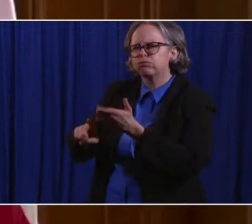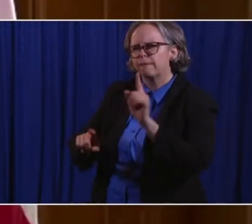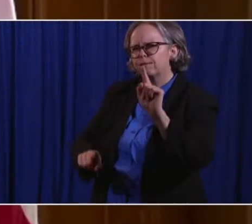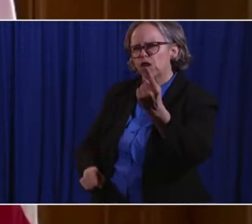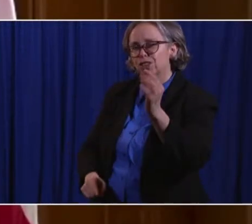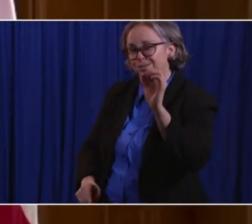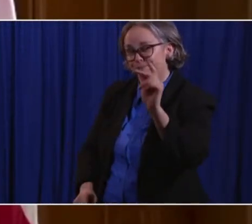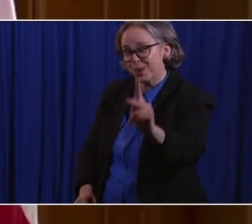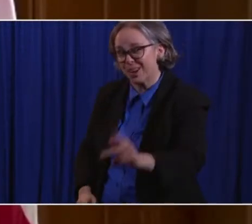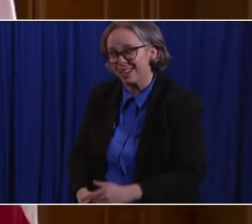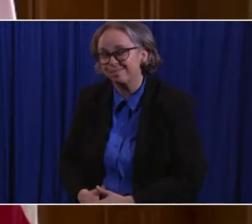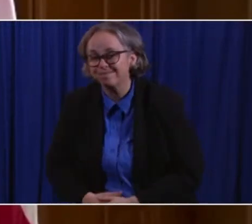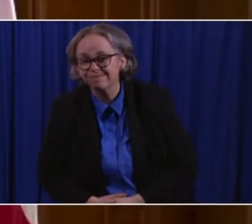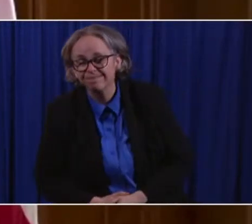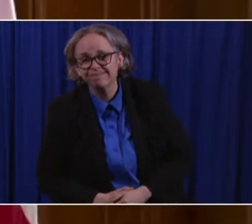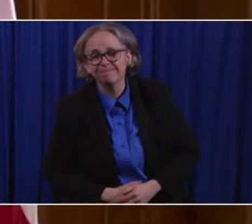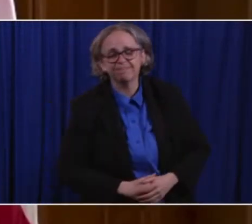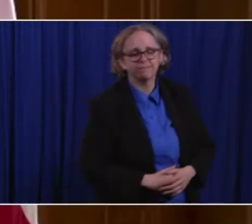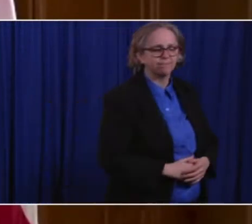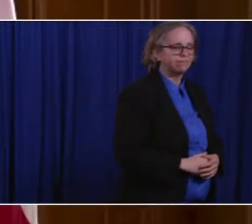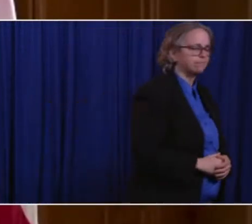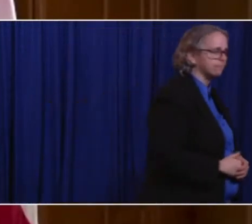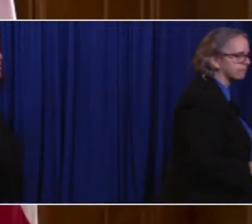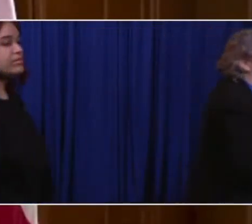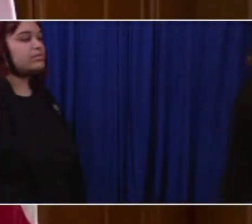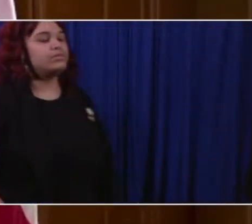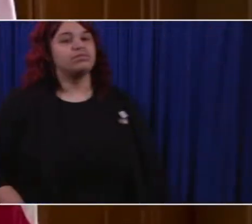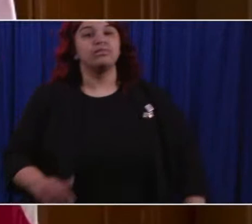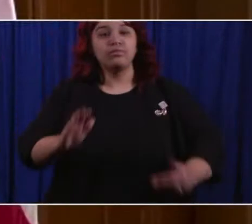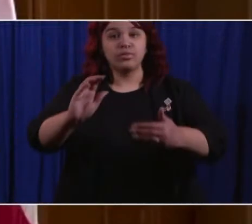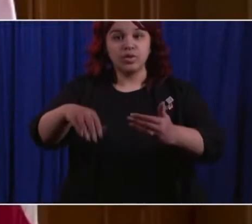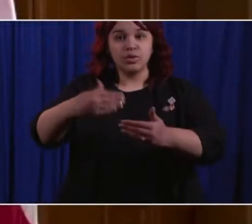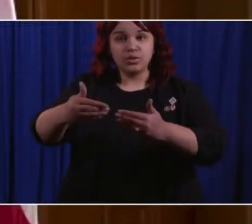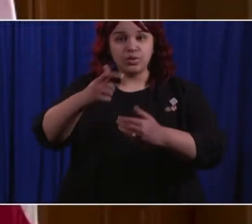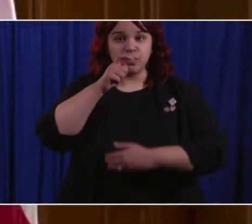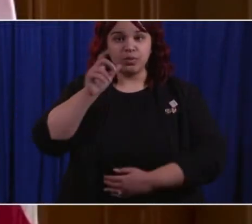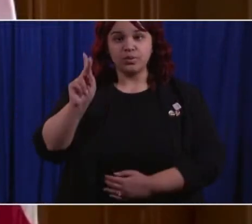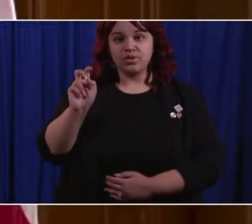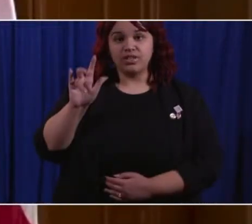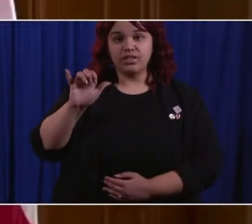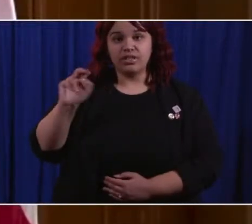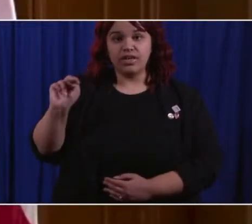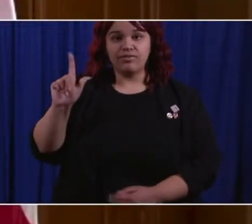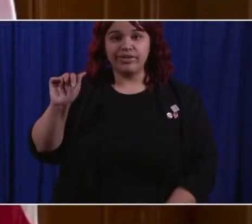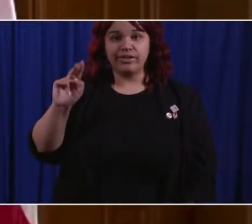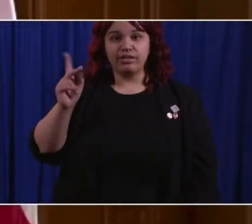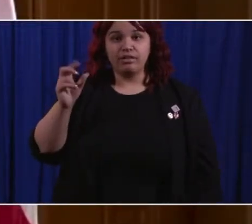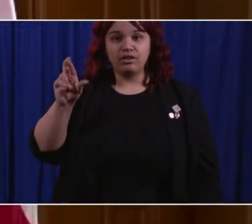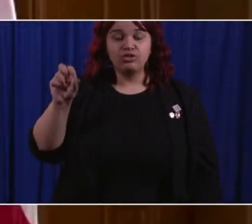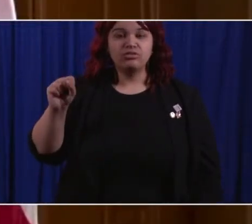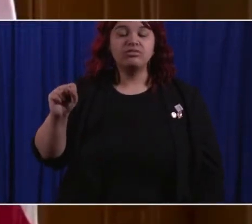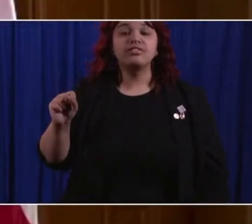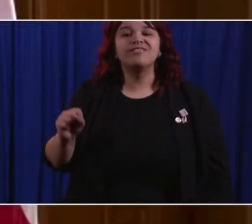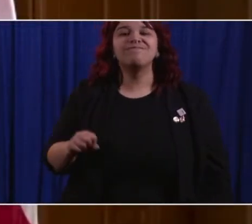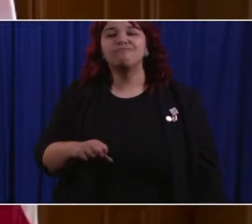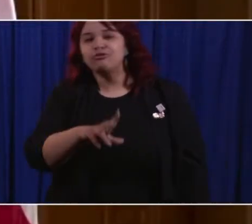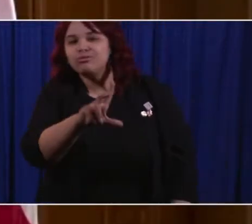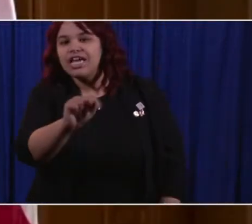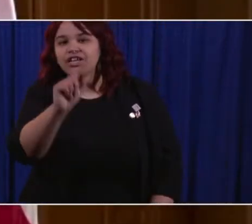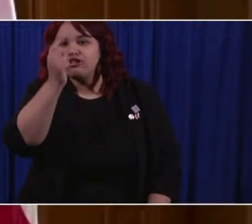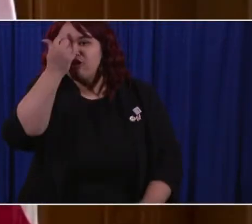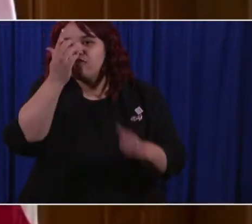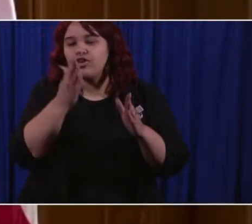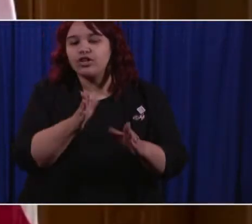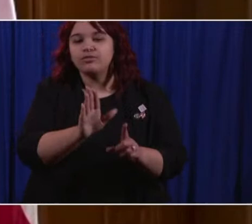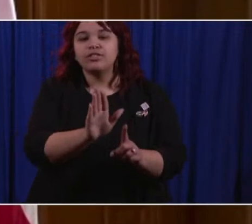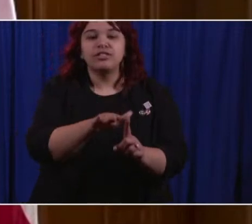Next question is from Kevin Landers at WBNS in Columbus. Hello, my question is for the Lieutenant Governor. Lieutenant Governor, it's our understanding that you